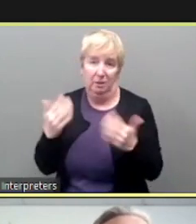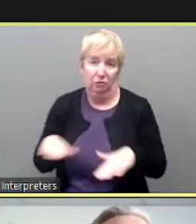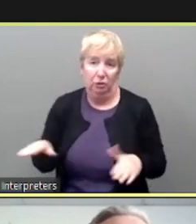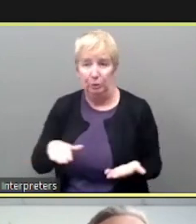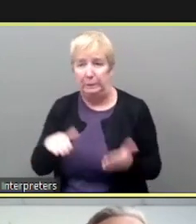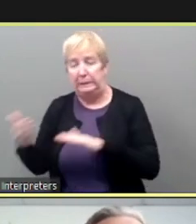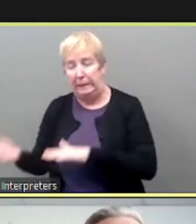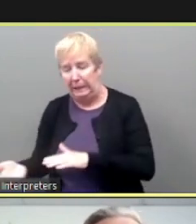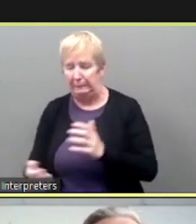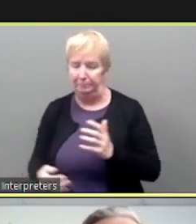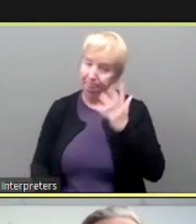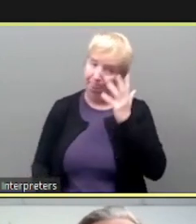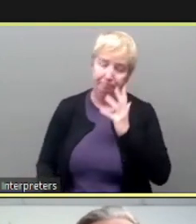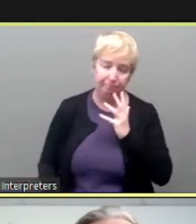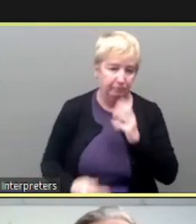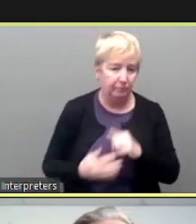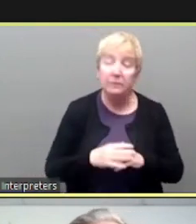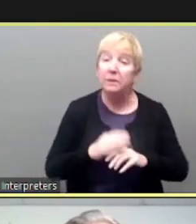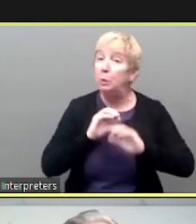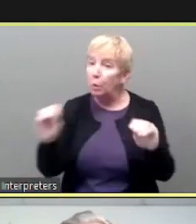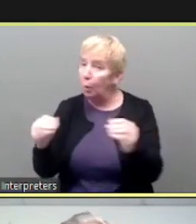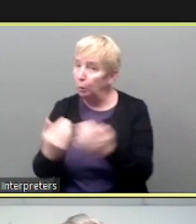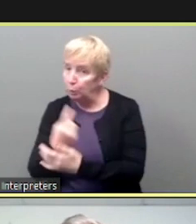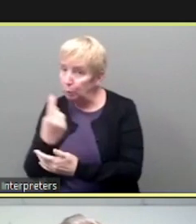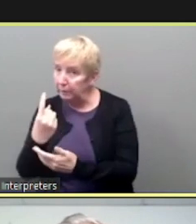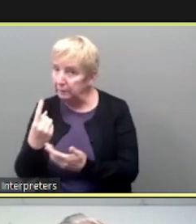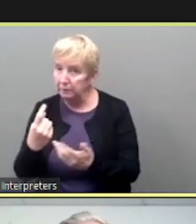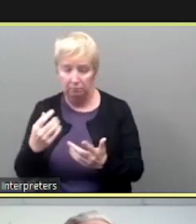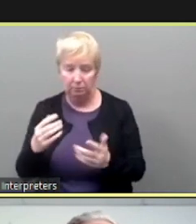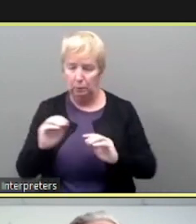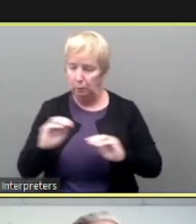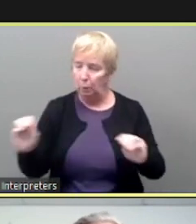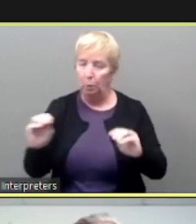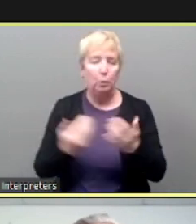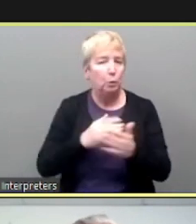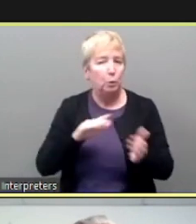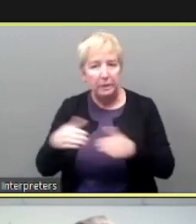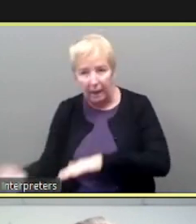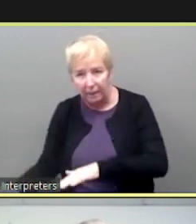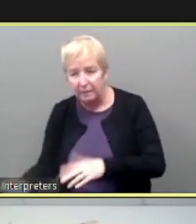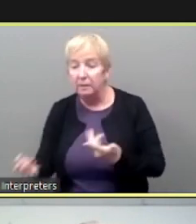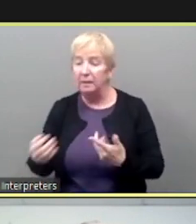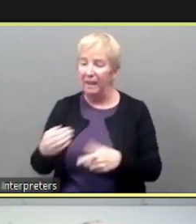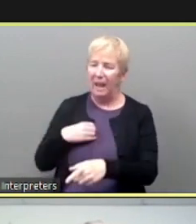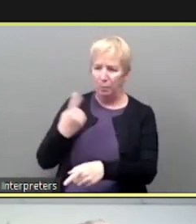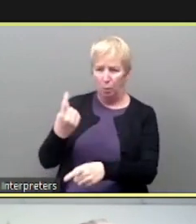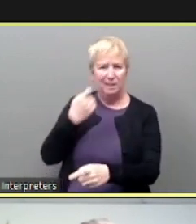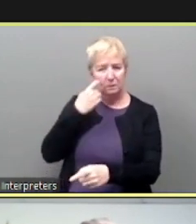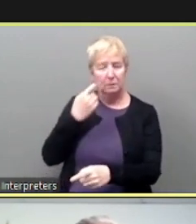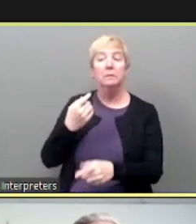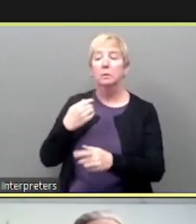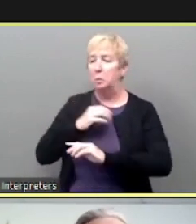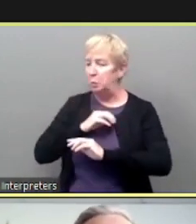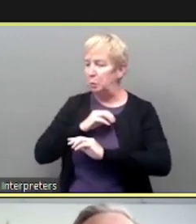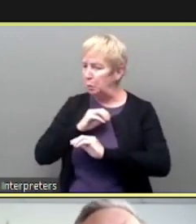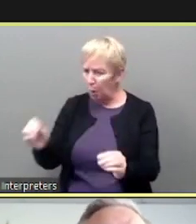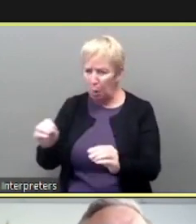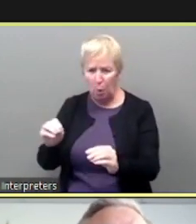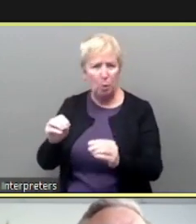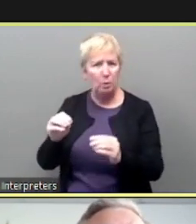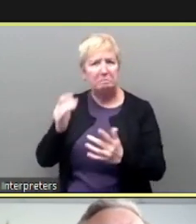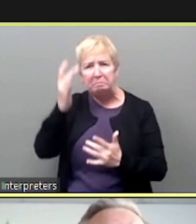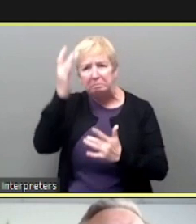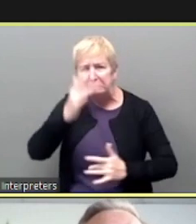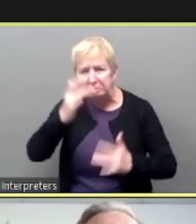new ones in recent weeks. There was one case recently where there were no underlying conditions on the death certificate, but we've reviewed those